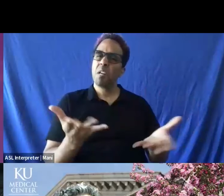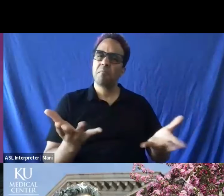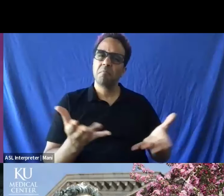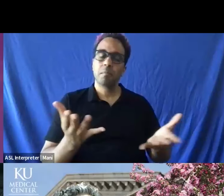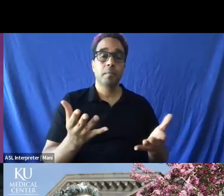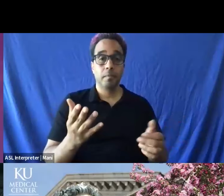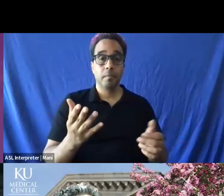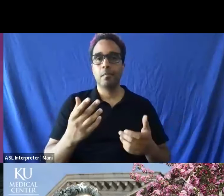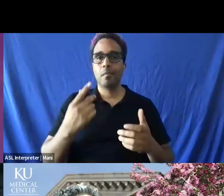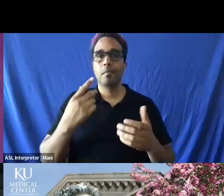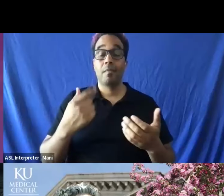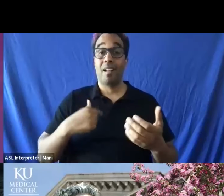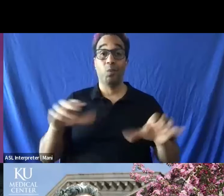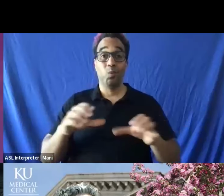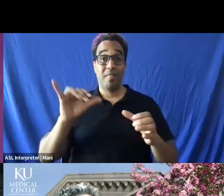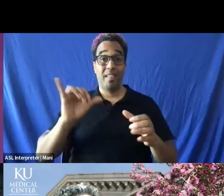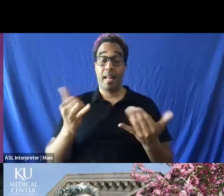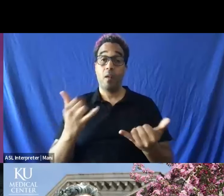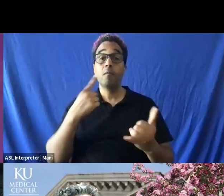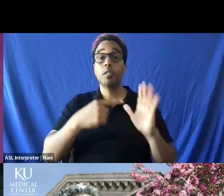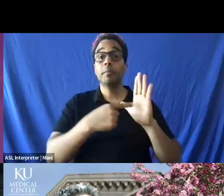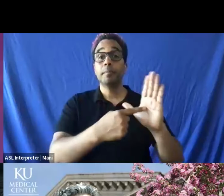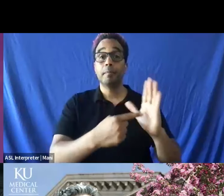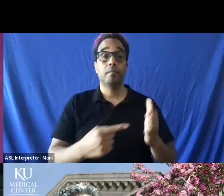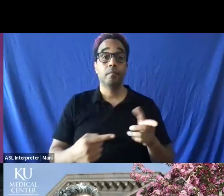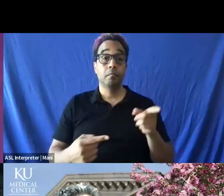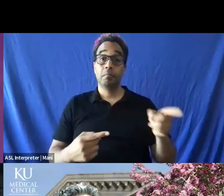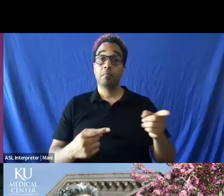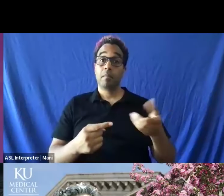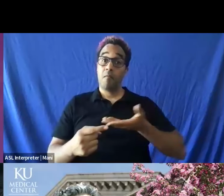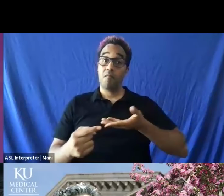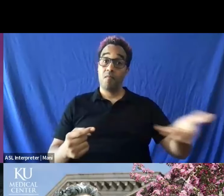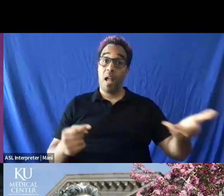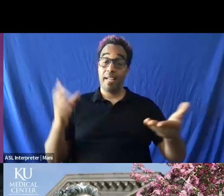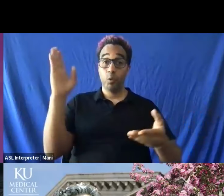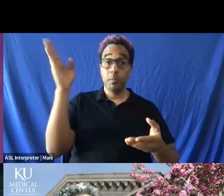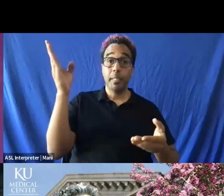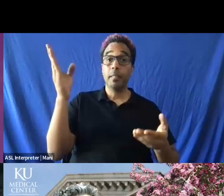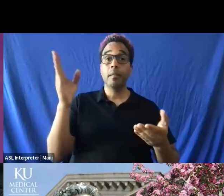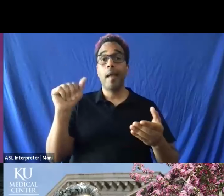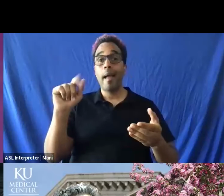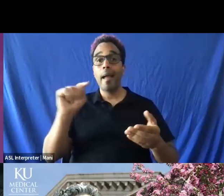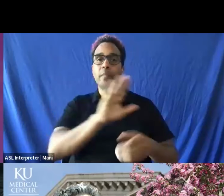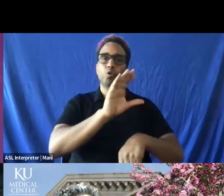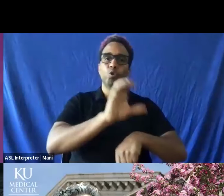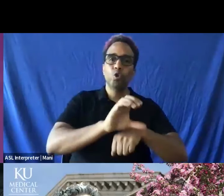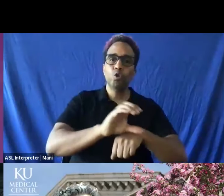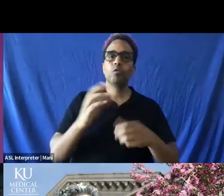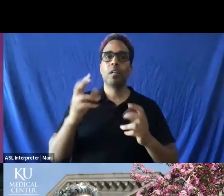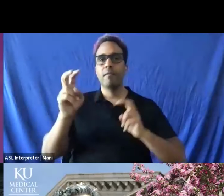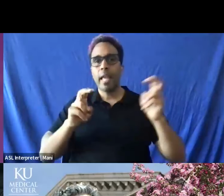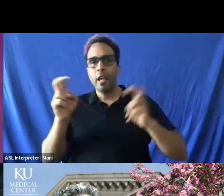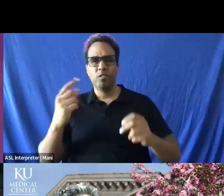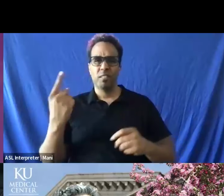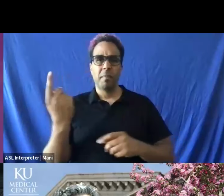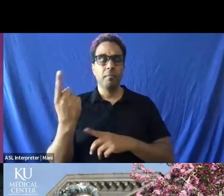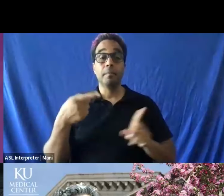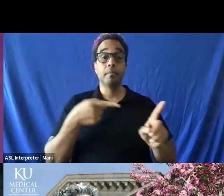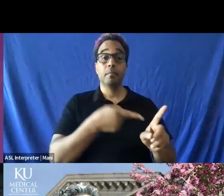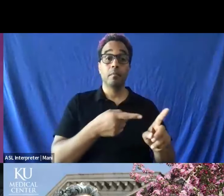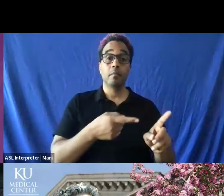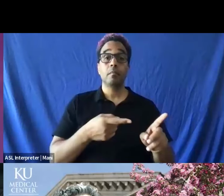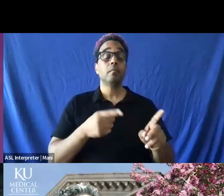involves like just it, when people ask me to speak at random things at their church or going to fairs, things of that nature, and getting to